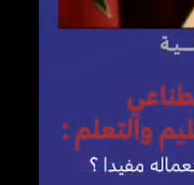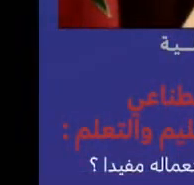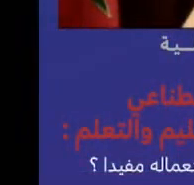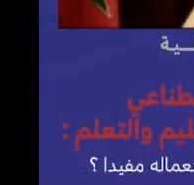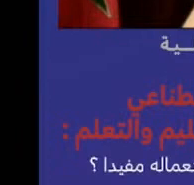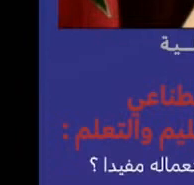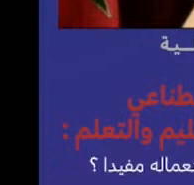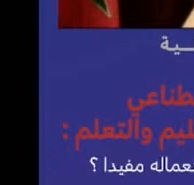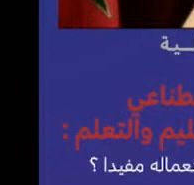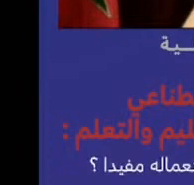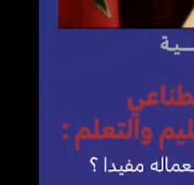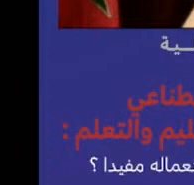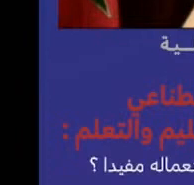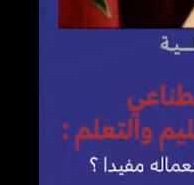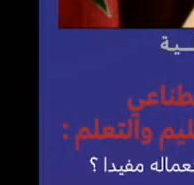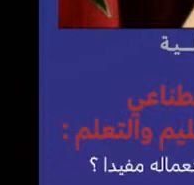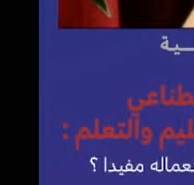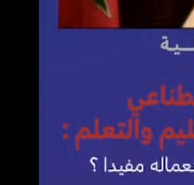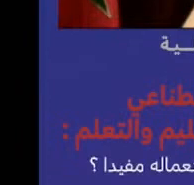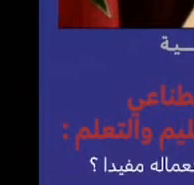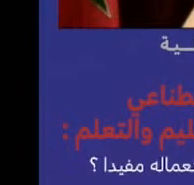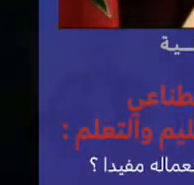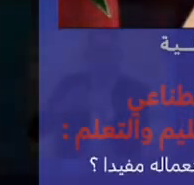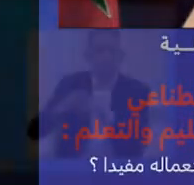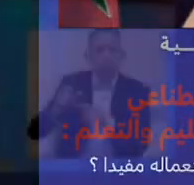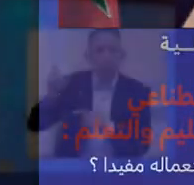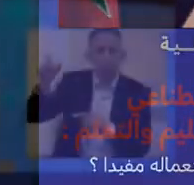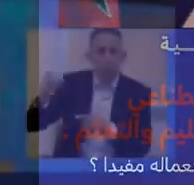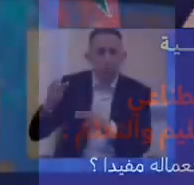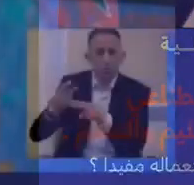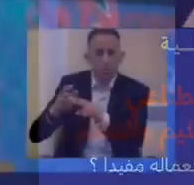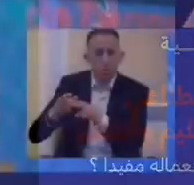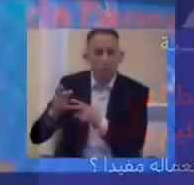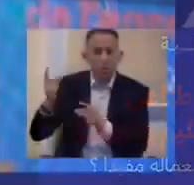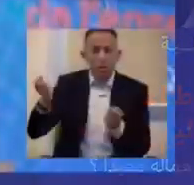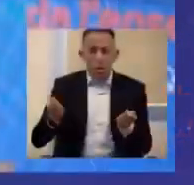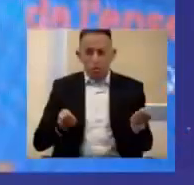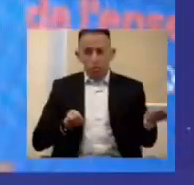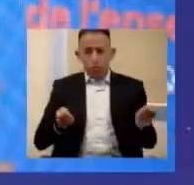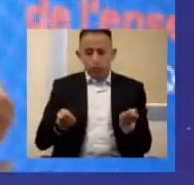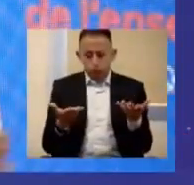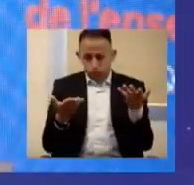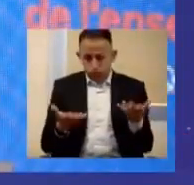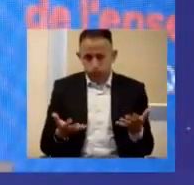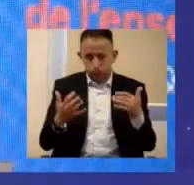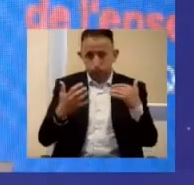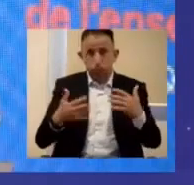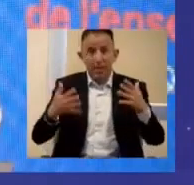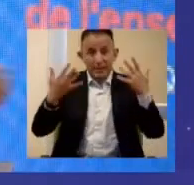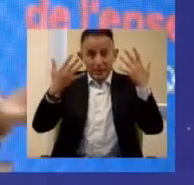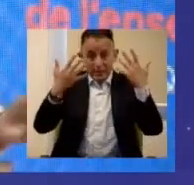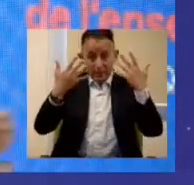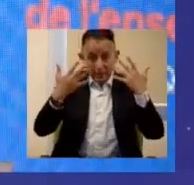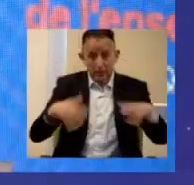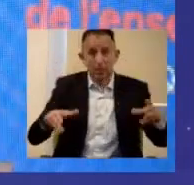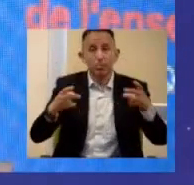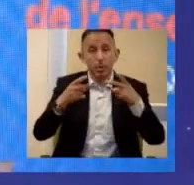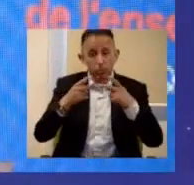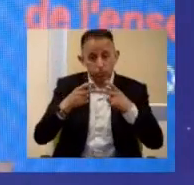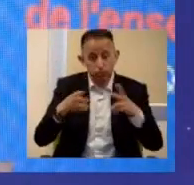and Mr. Mansour, director at the Higher Council, after